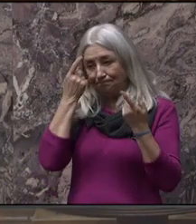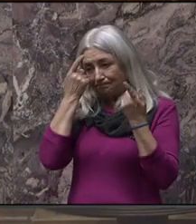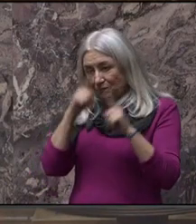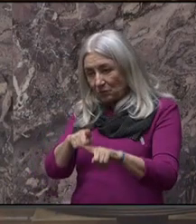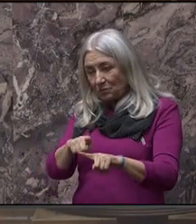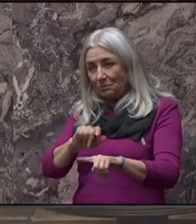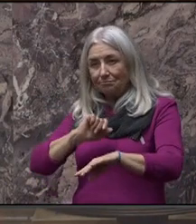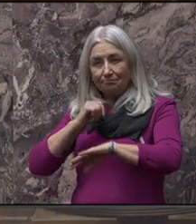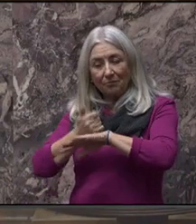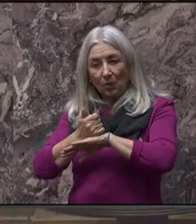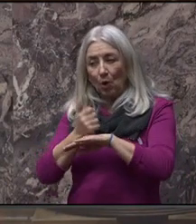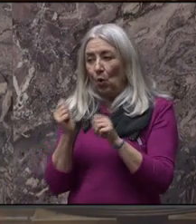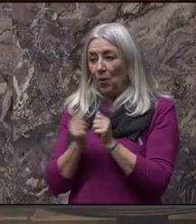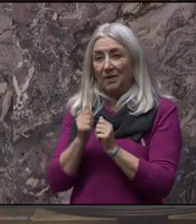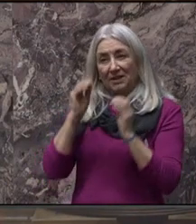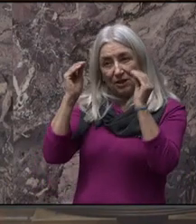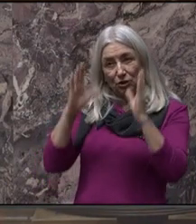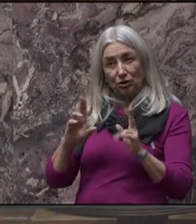in history,